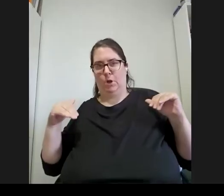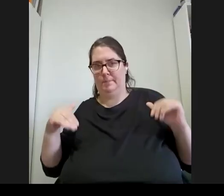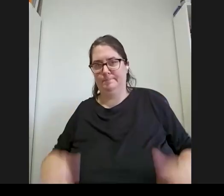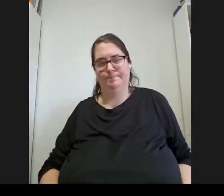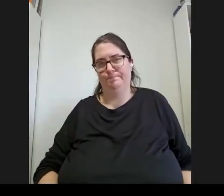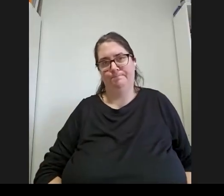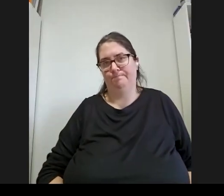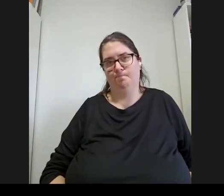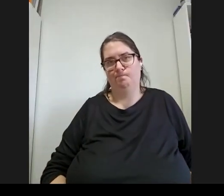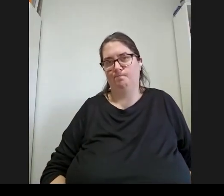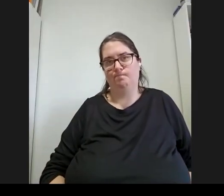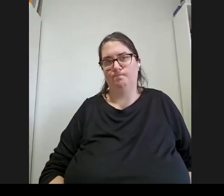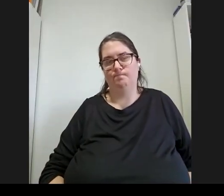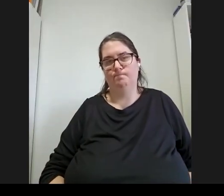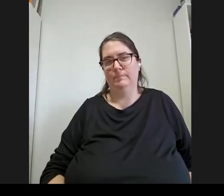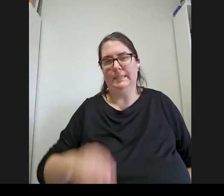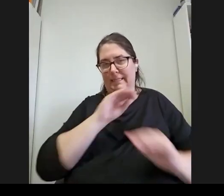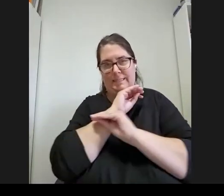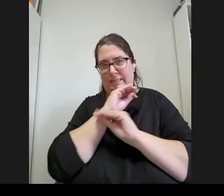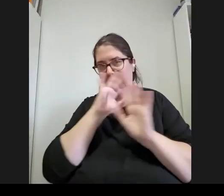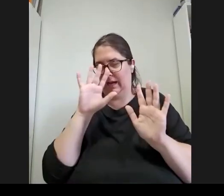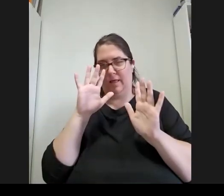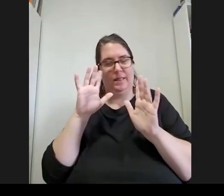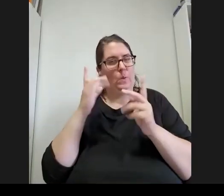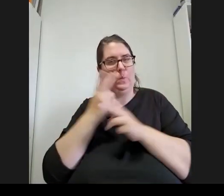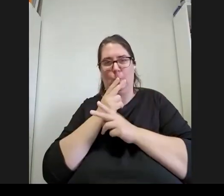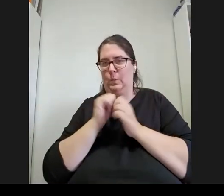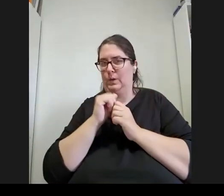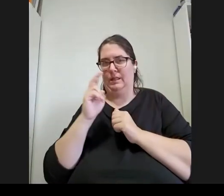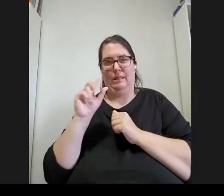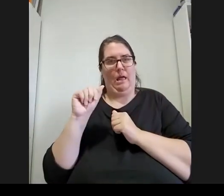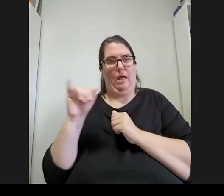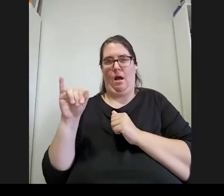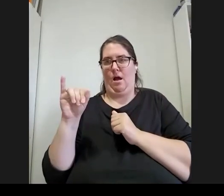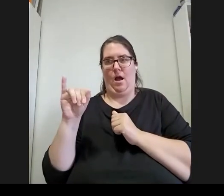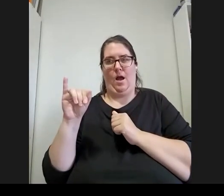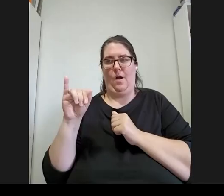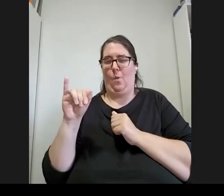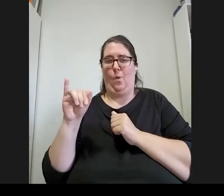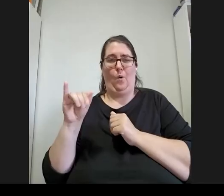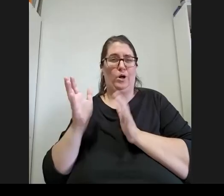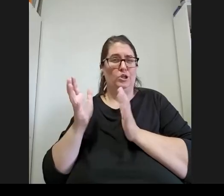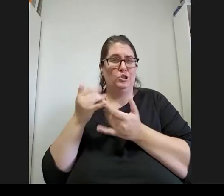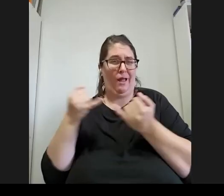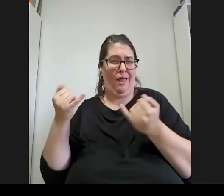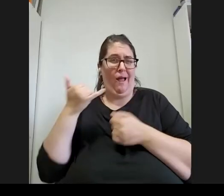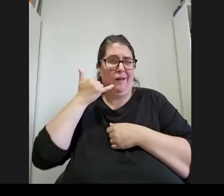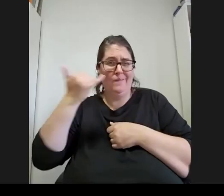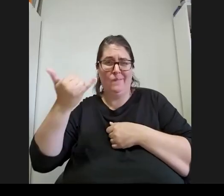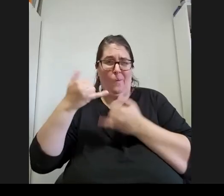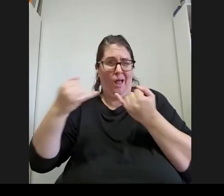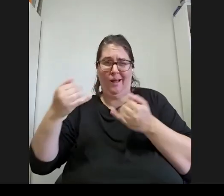we have not at all tested it for any kind of AI or any kind of chat line environment.